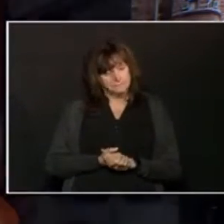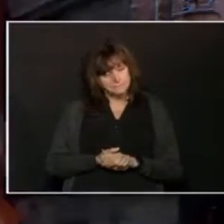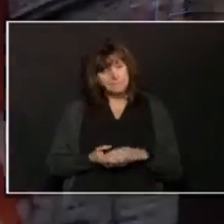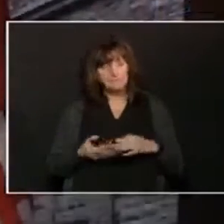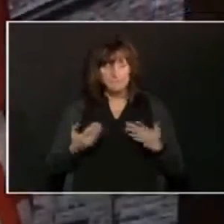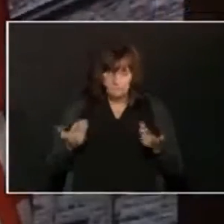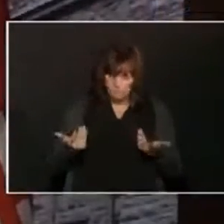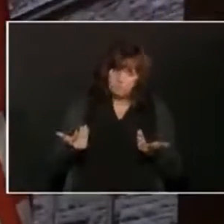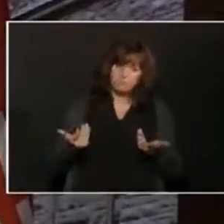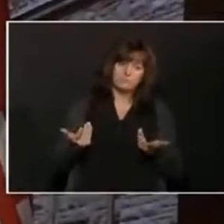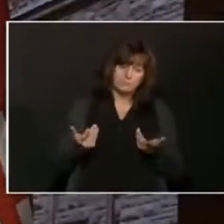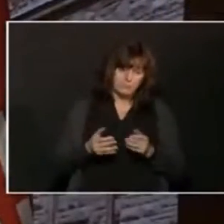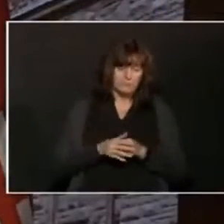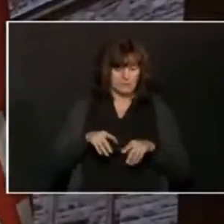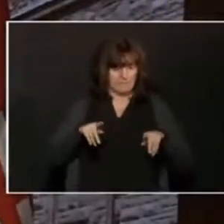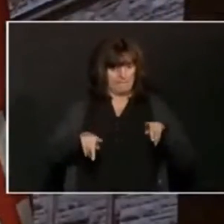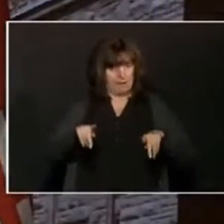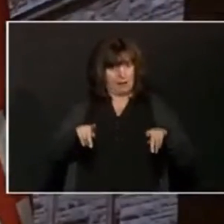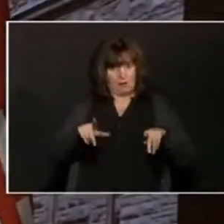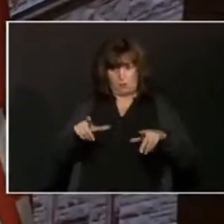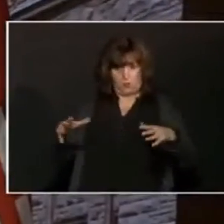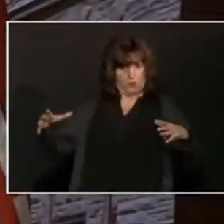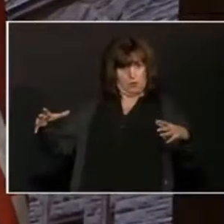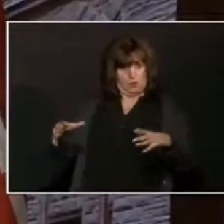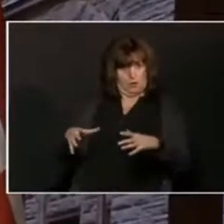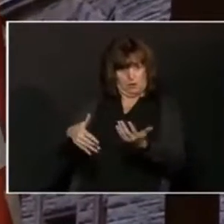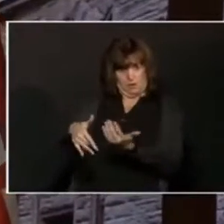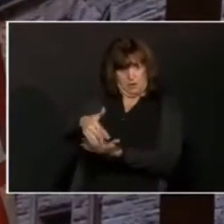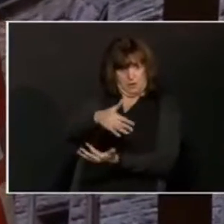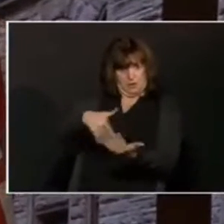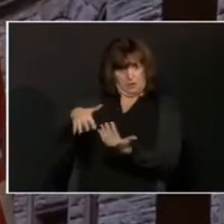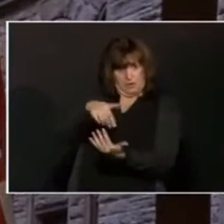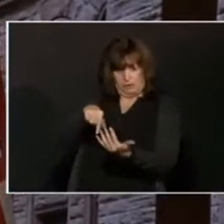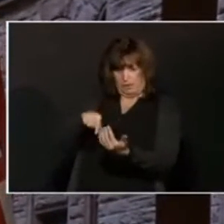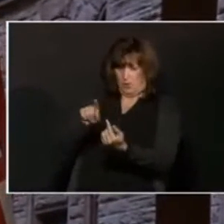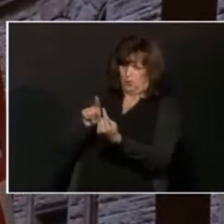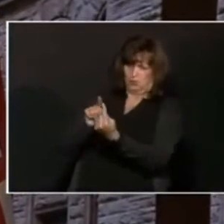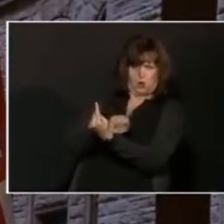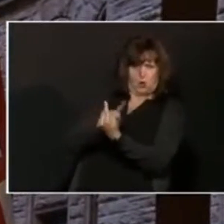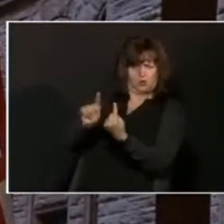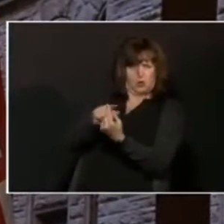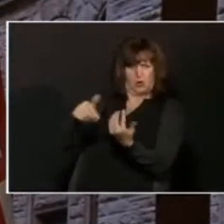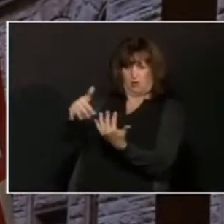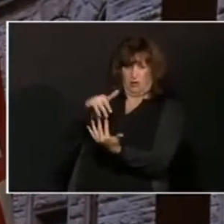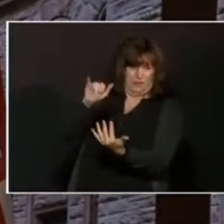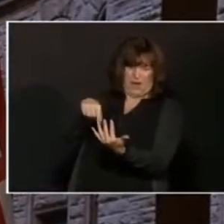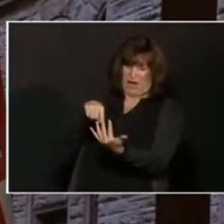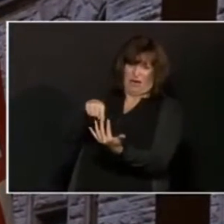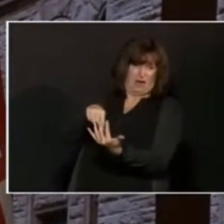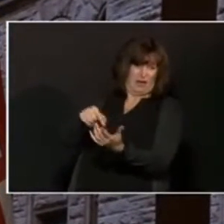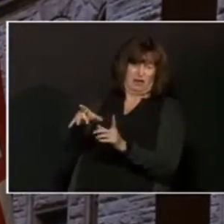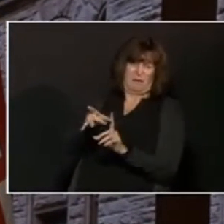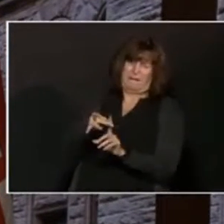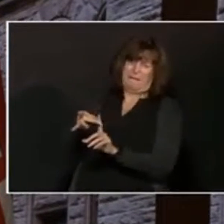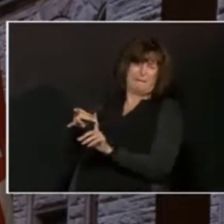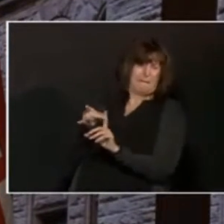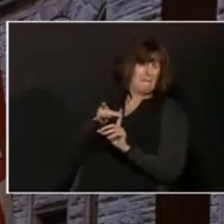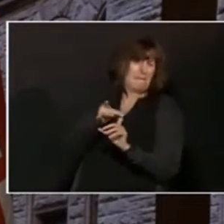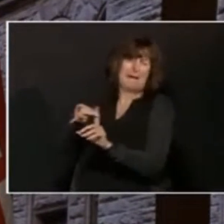that people congregate, anywhere that people are interacting with other people. So, we have outbreaks,